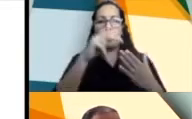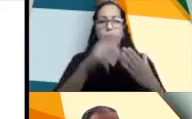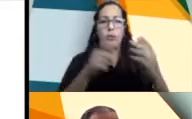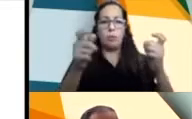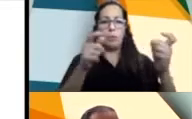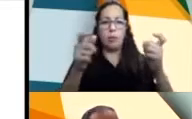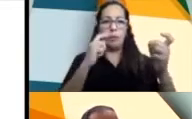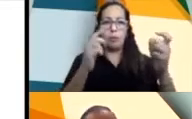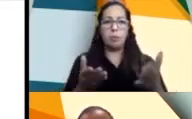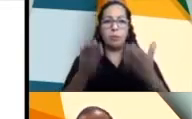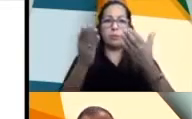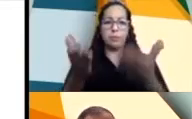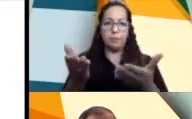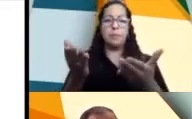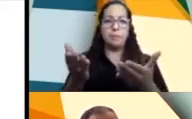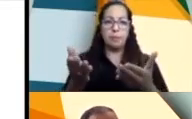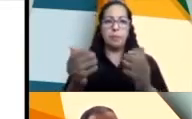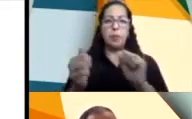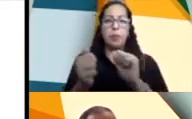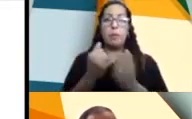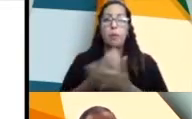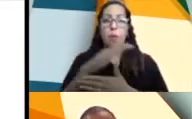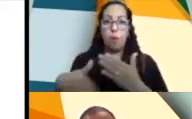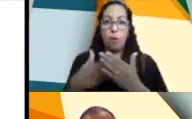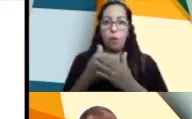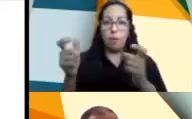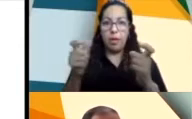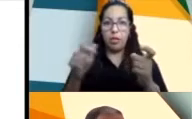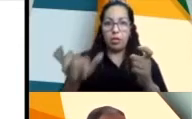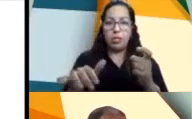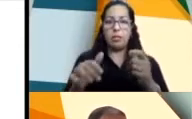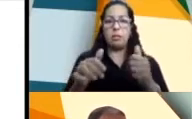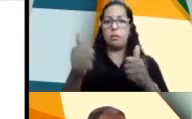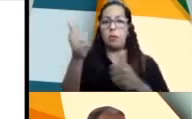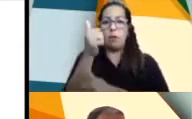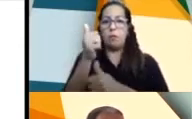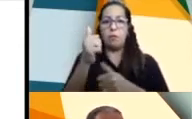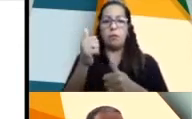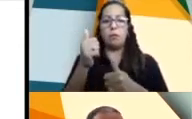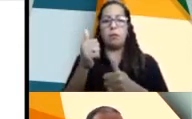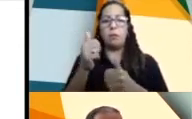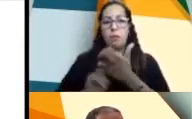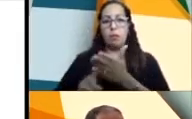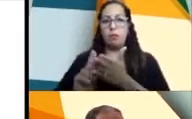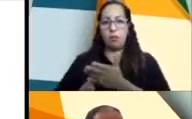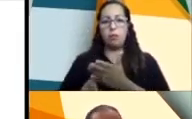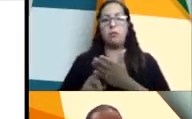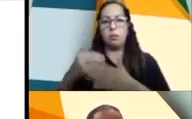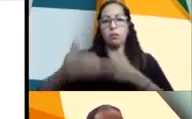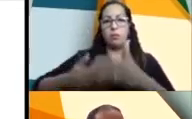going to be dealing with the whole process of managing these sub-recipients and their projects. The whole process is